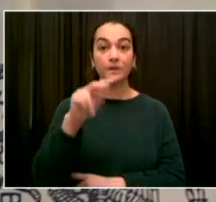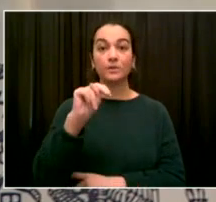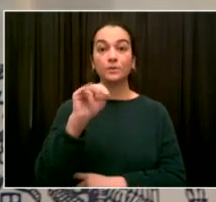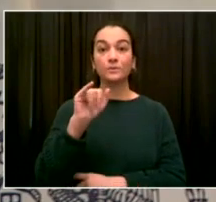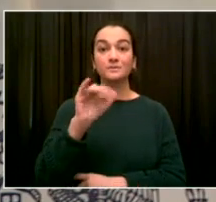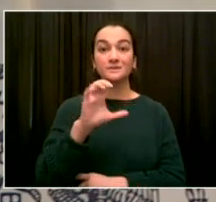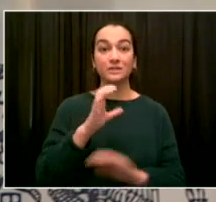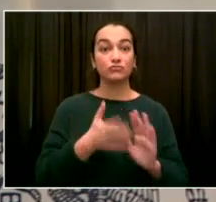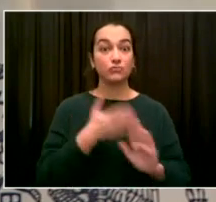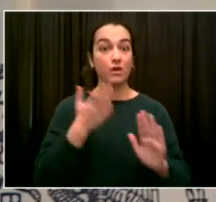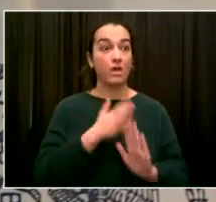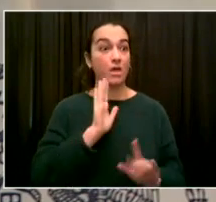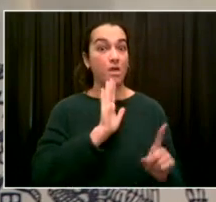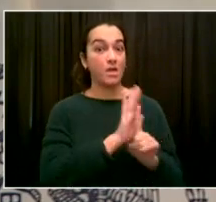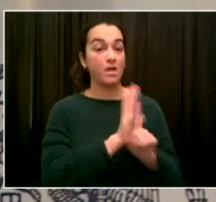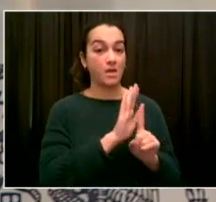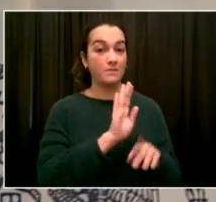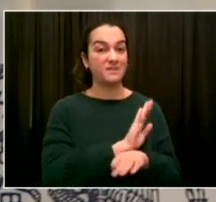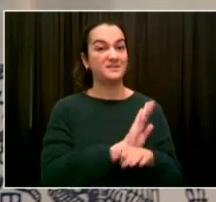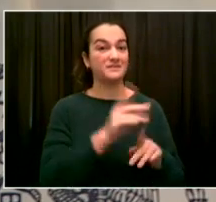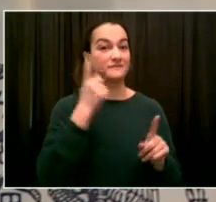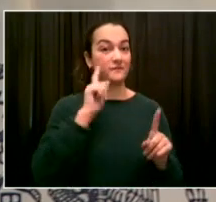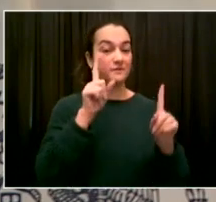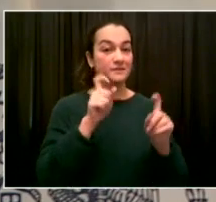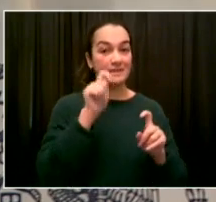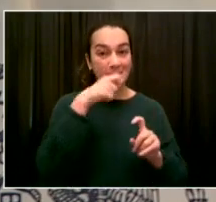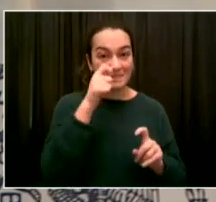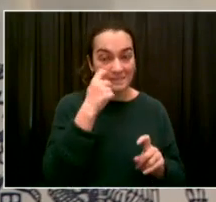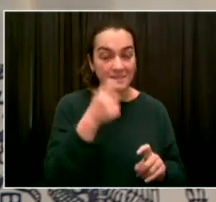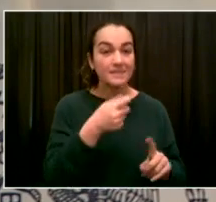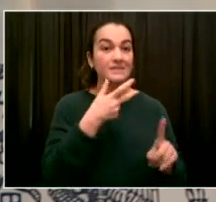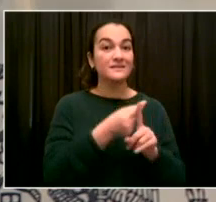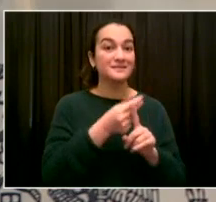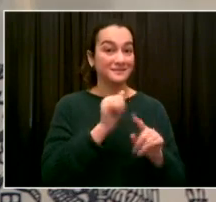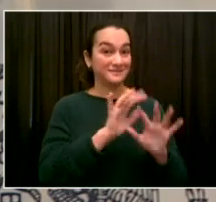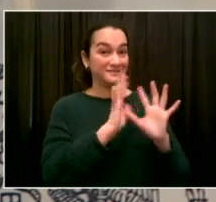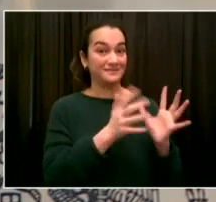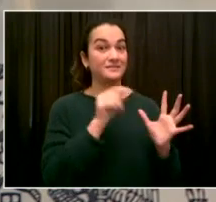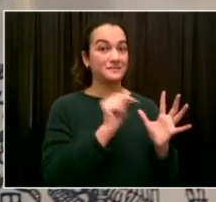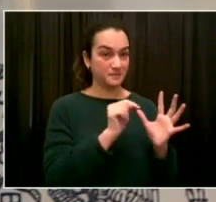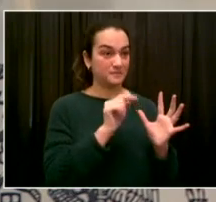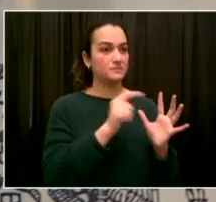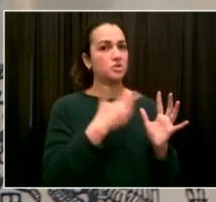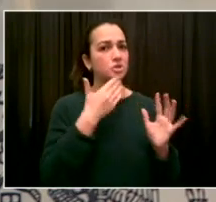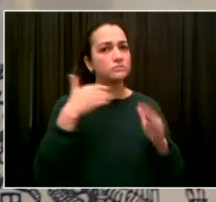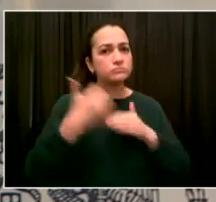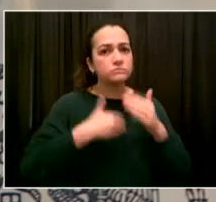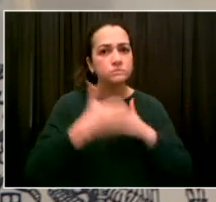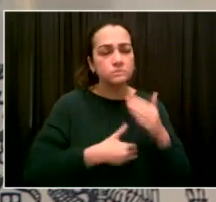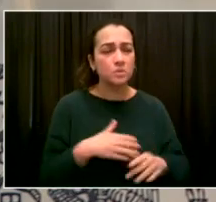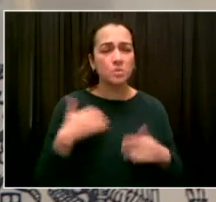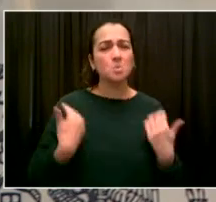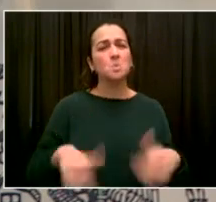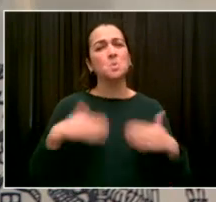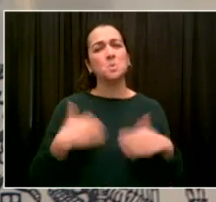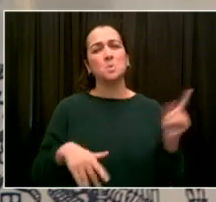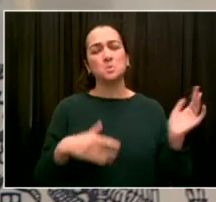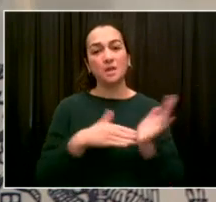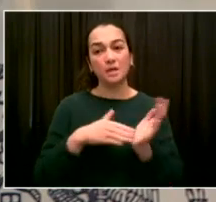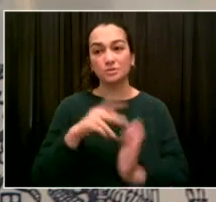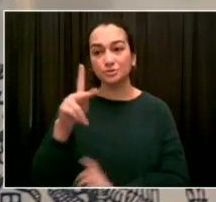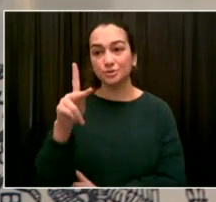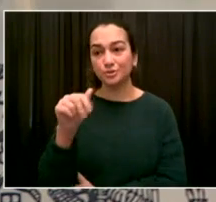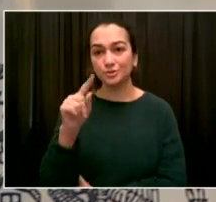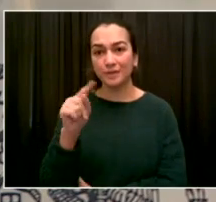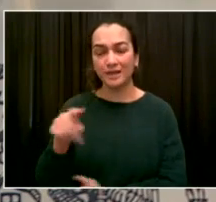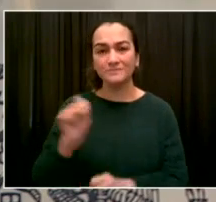tests. Dr. Mitch Katz, head of Health and Hospitals, has been working hard over the last few days to add reinforcements to improve the process.